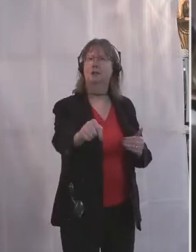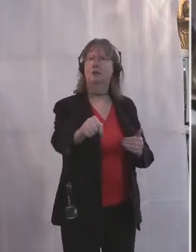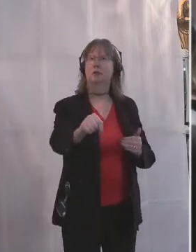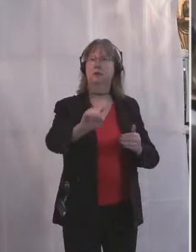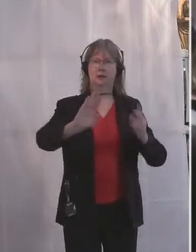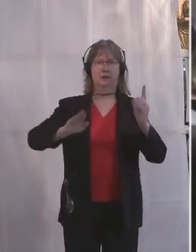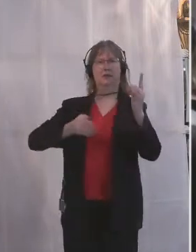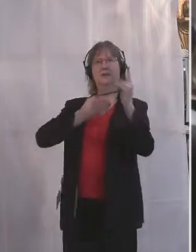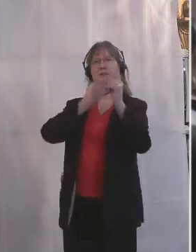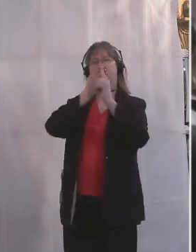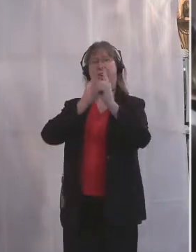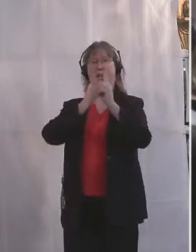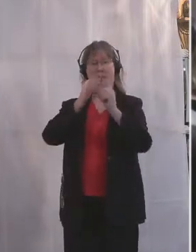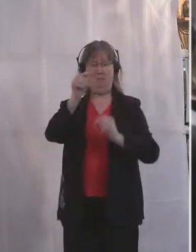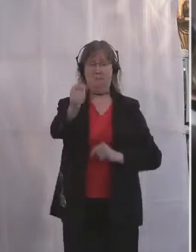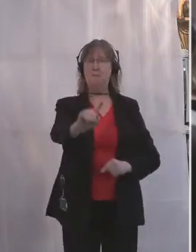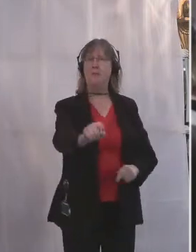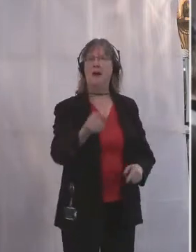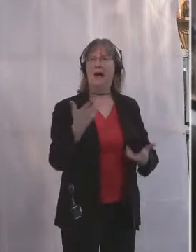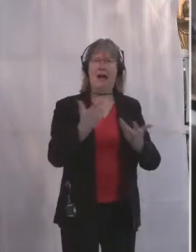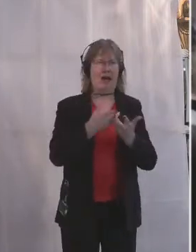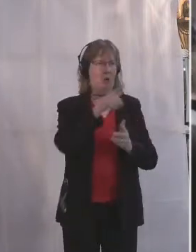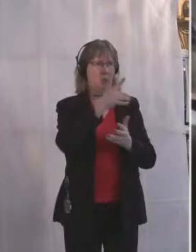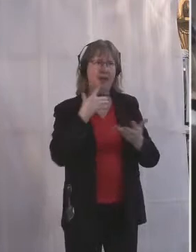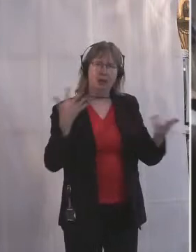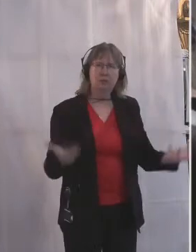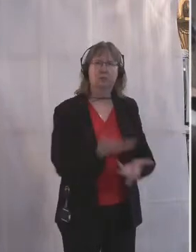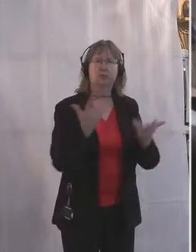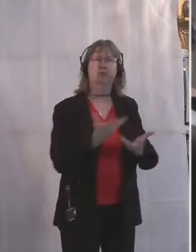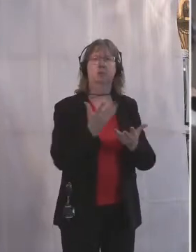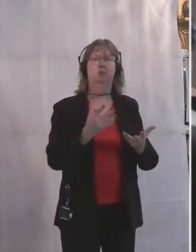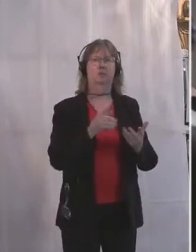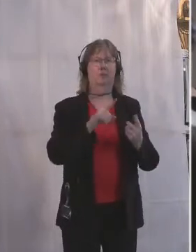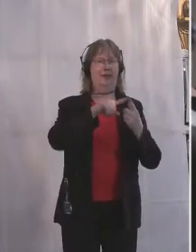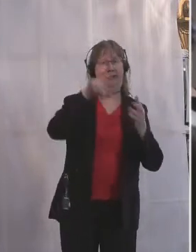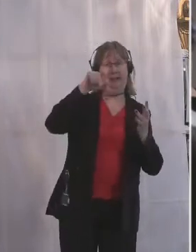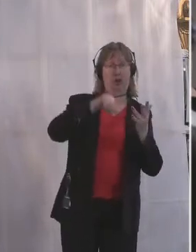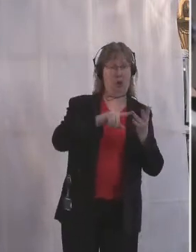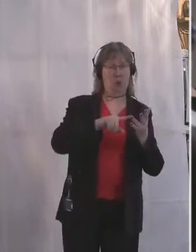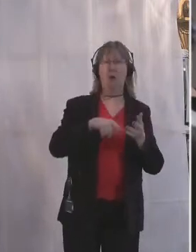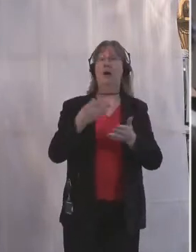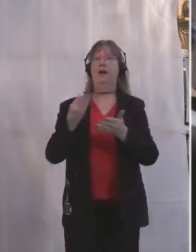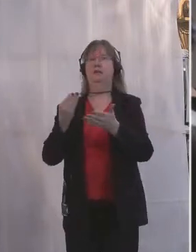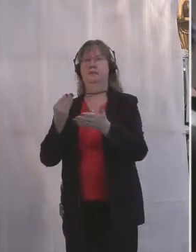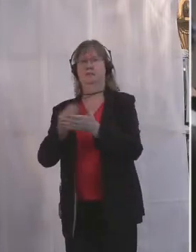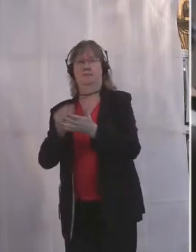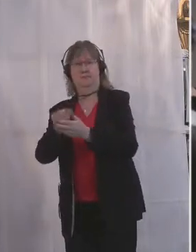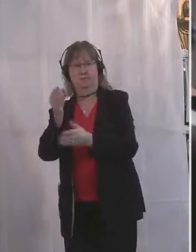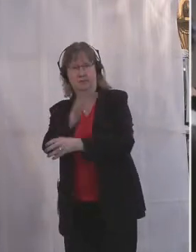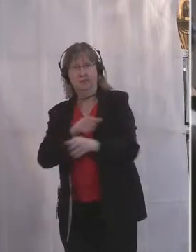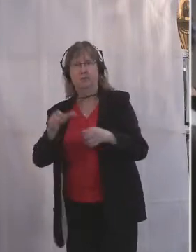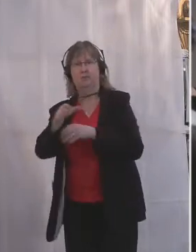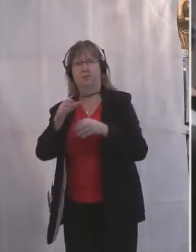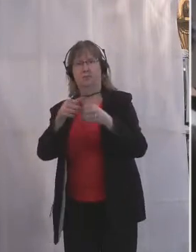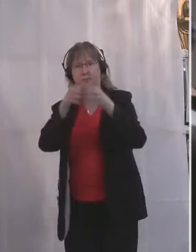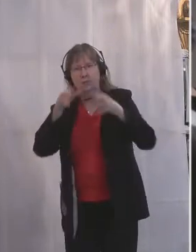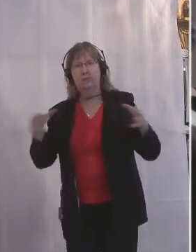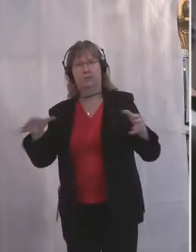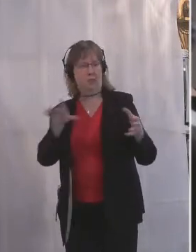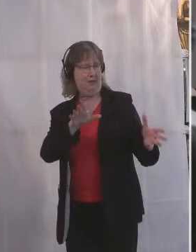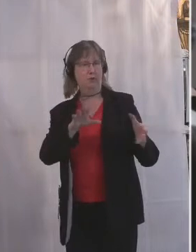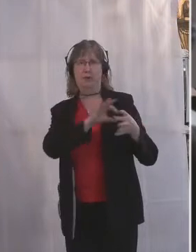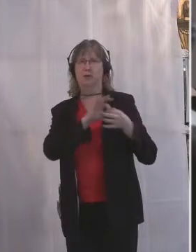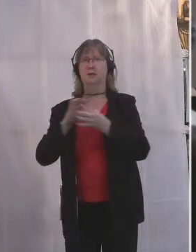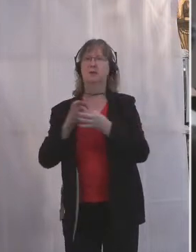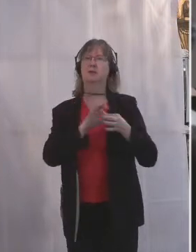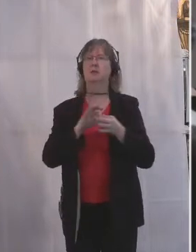to drive both economic and social innovation together. So I guess why is it important that we